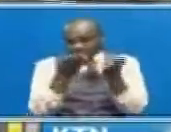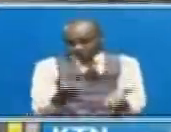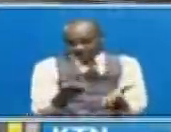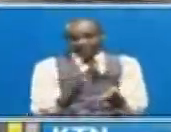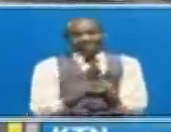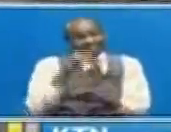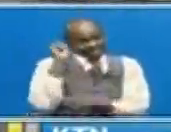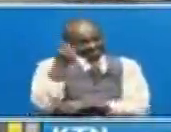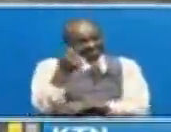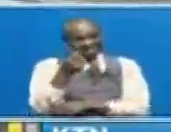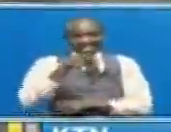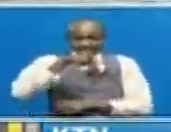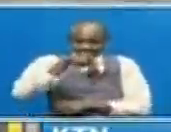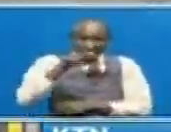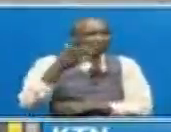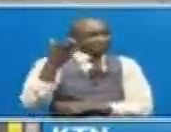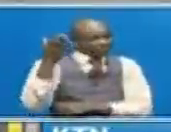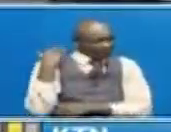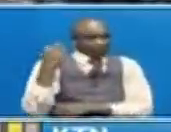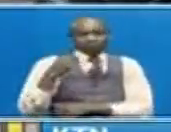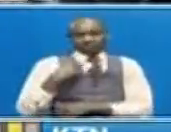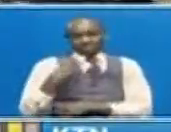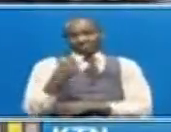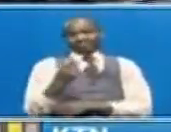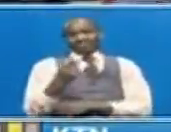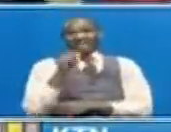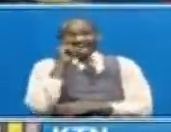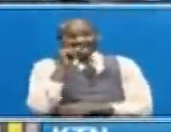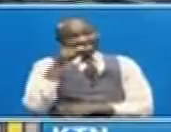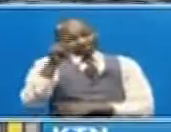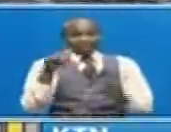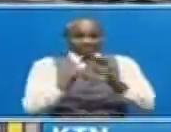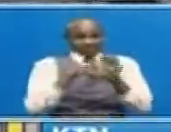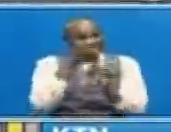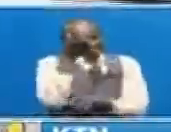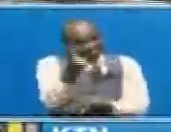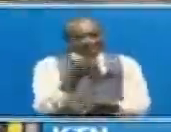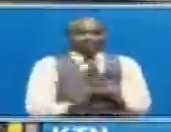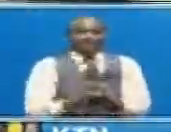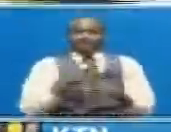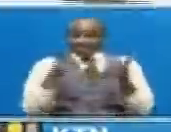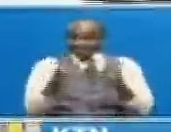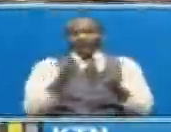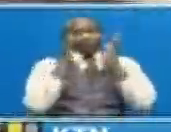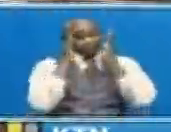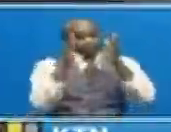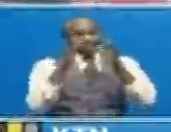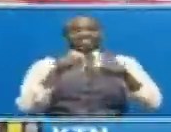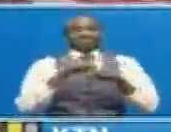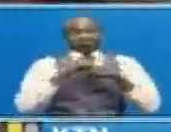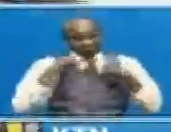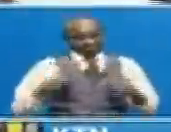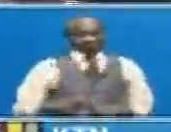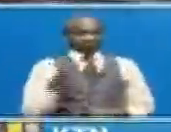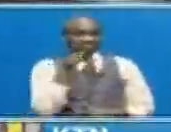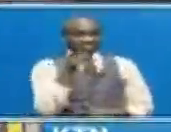month will headline the marathon team to the 2015 World Athletics Championships in Beijing. This is the first time Dennis Kimeto has